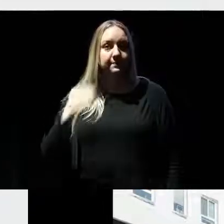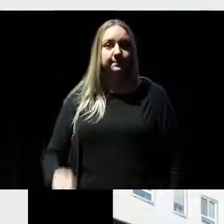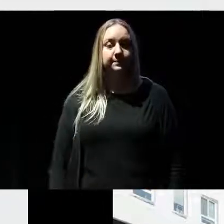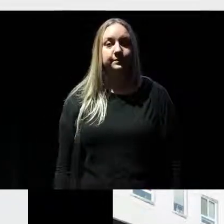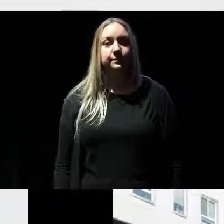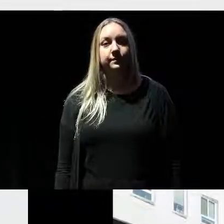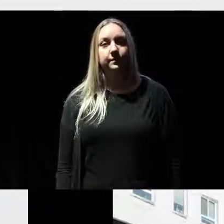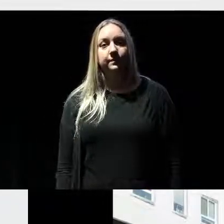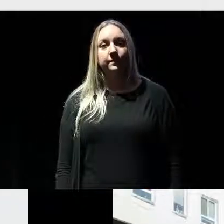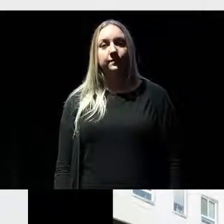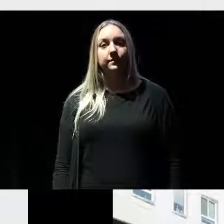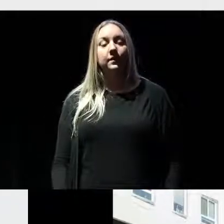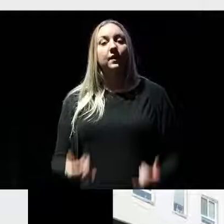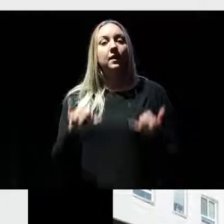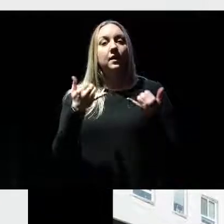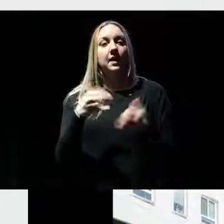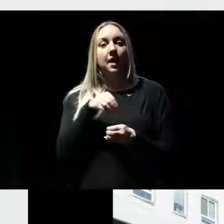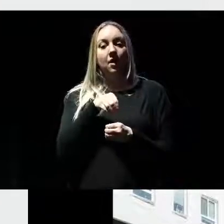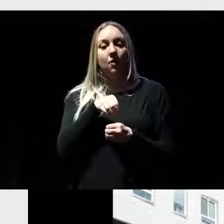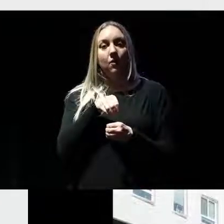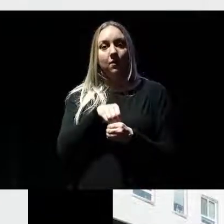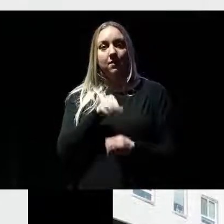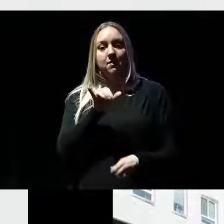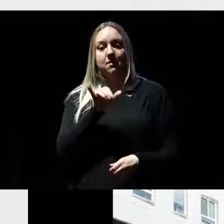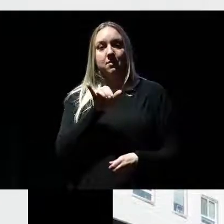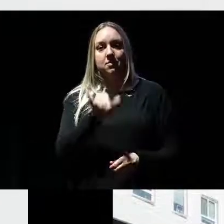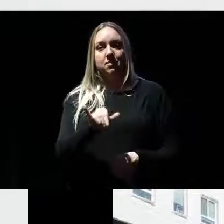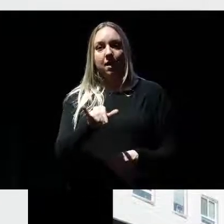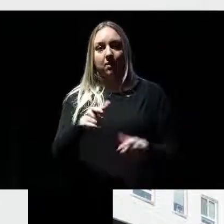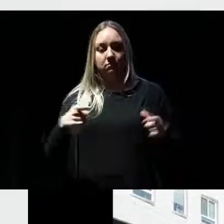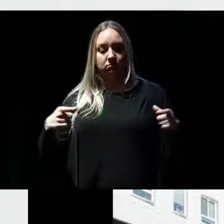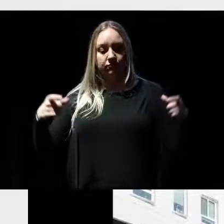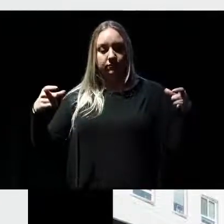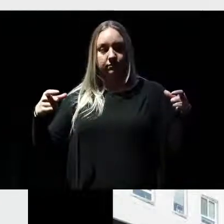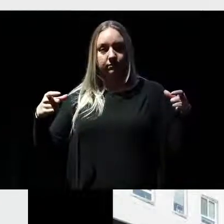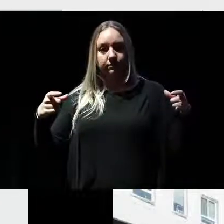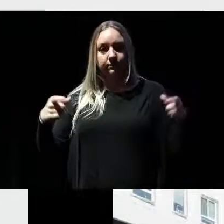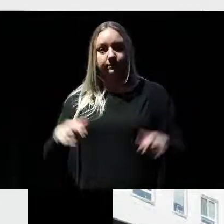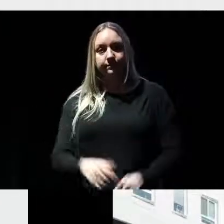within that long scale of the building,